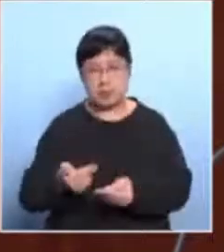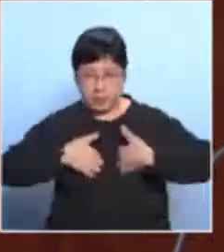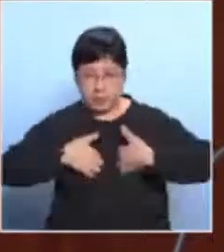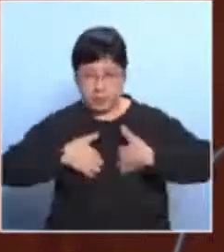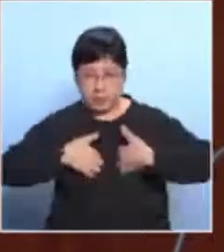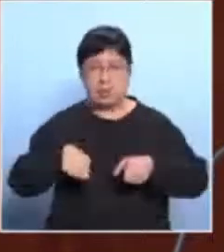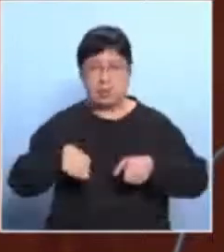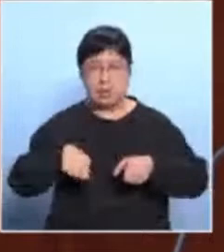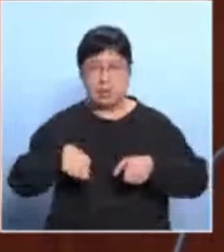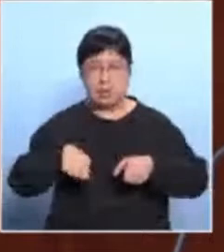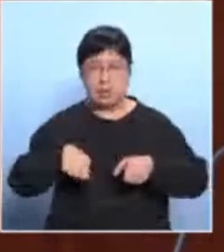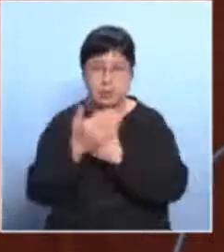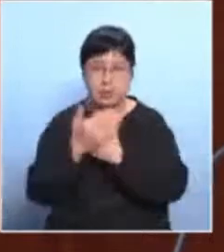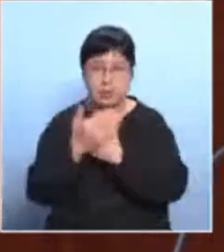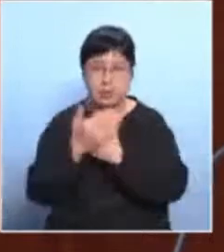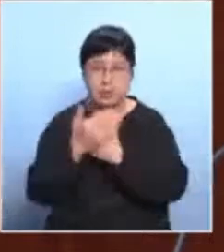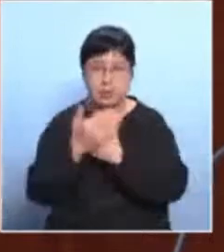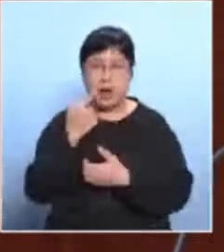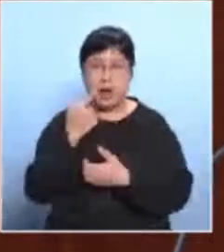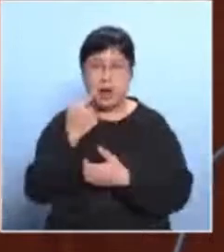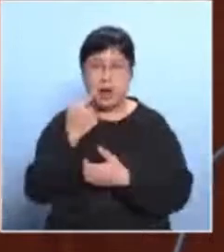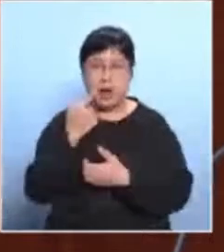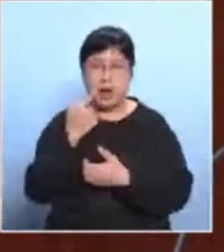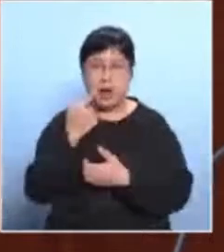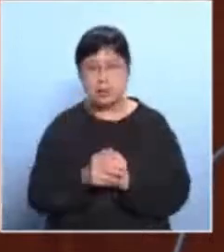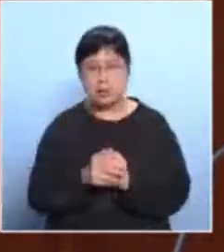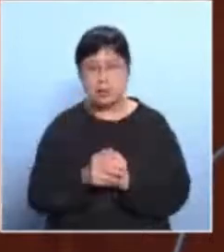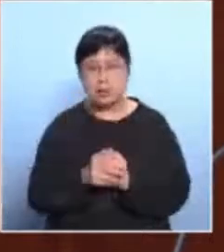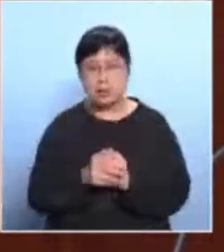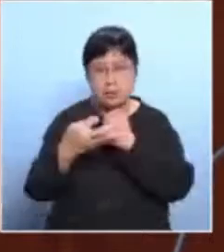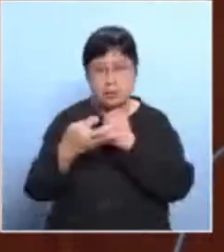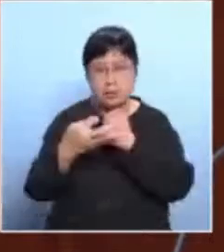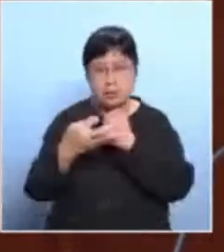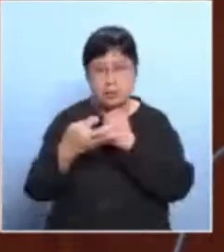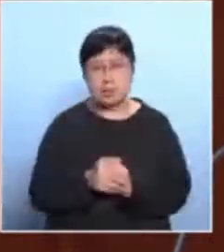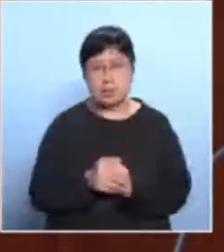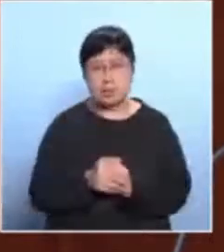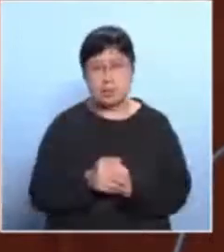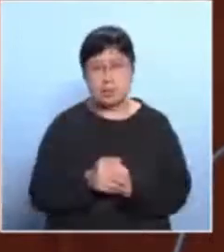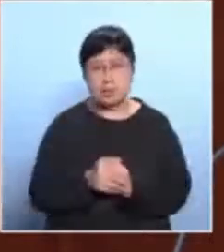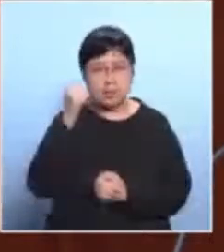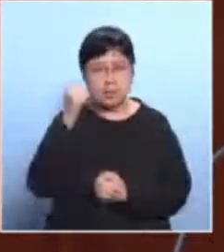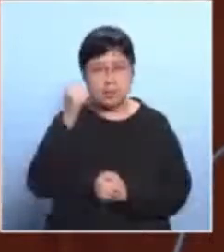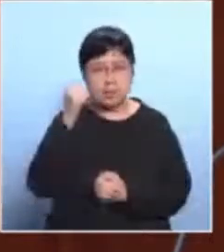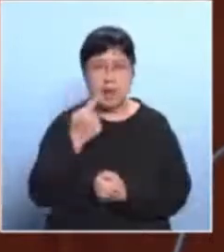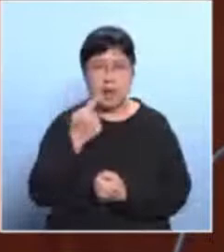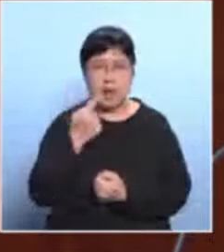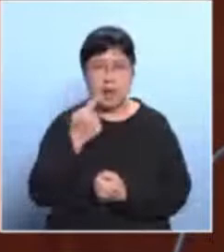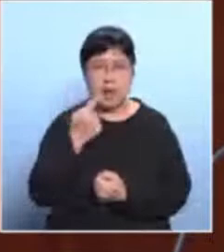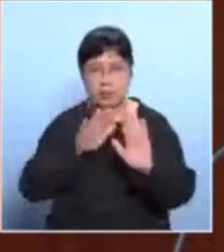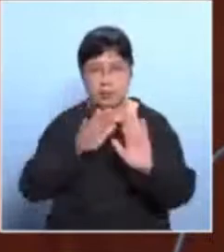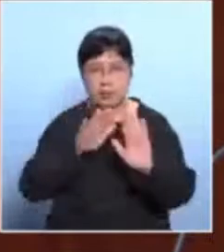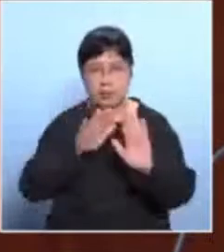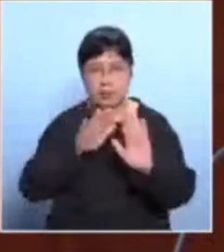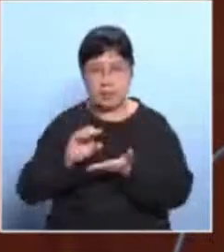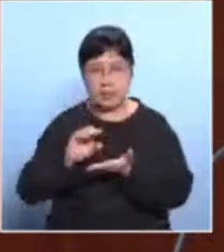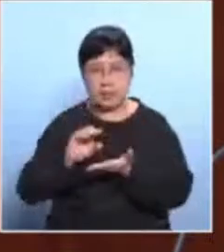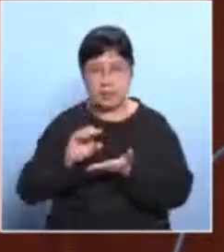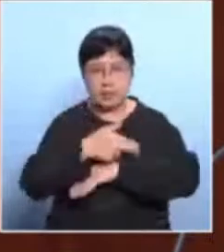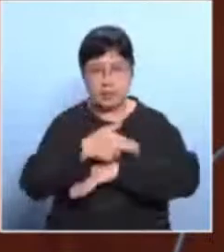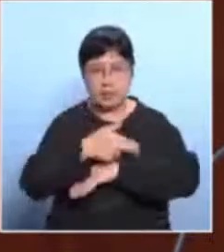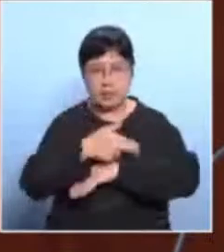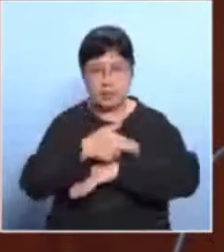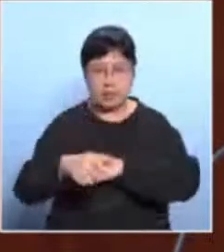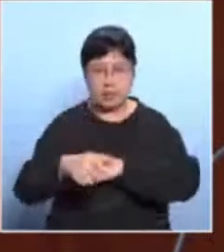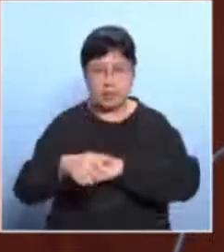And 3. Enhance the Elderly Dental Assistance Program to allow more eligible elderly persons